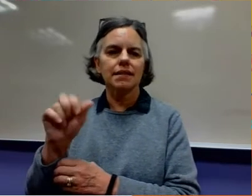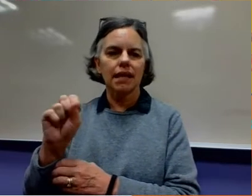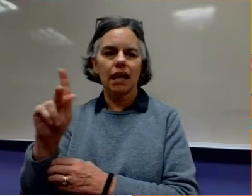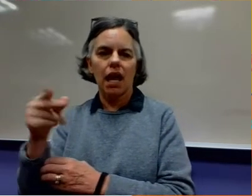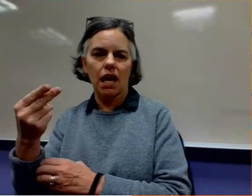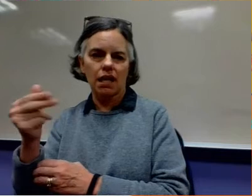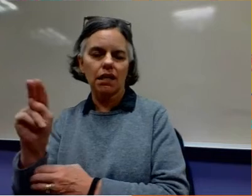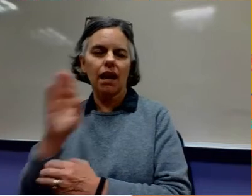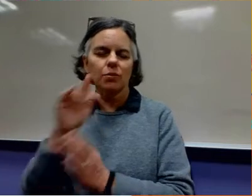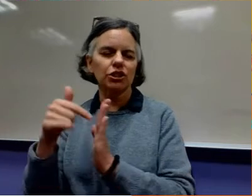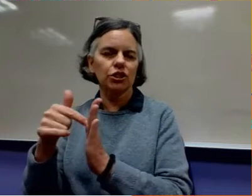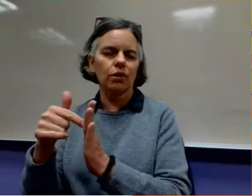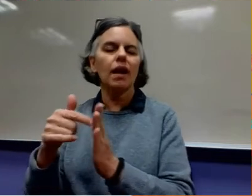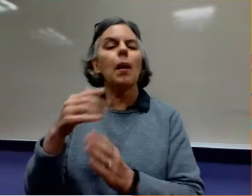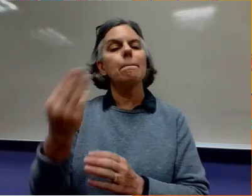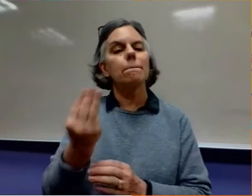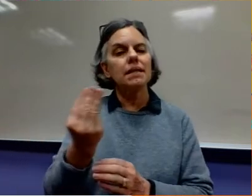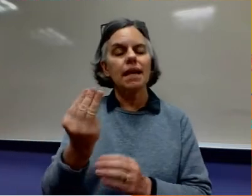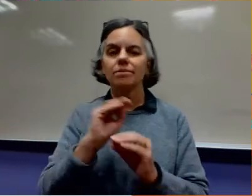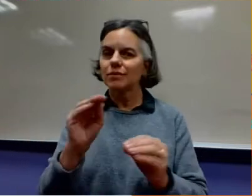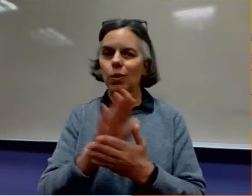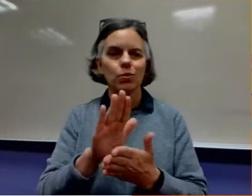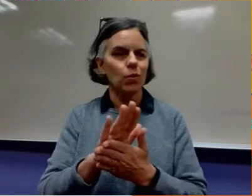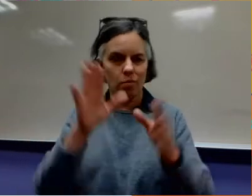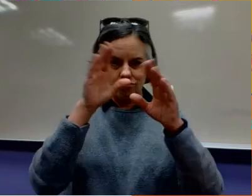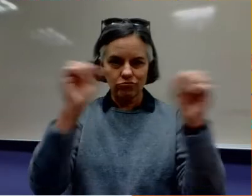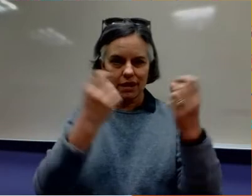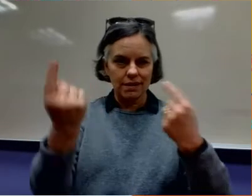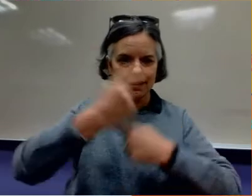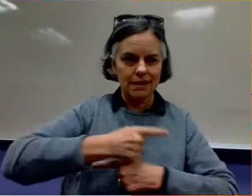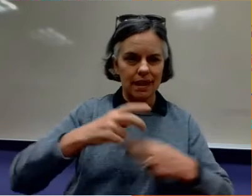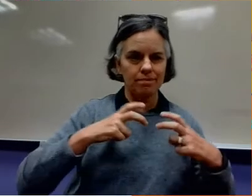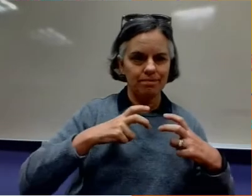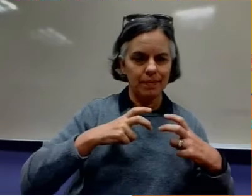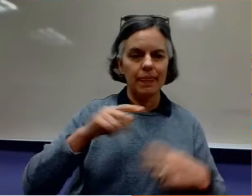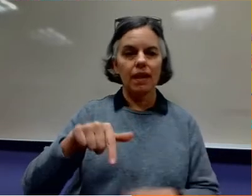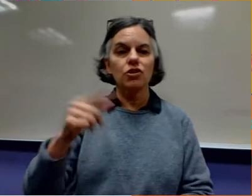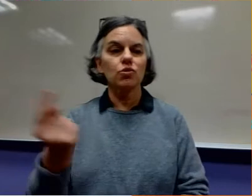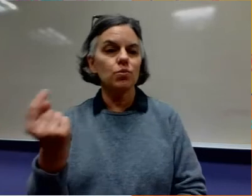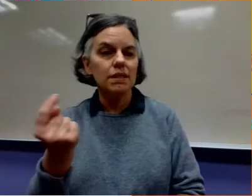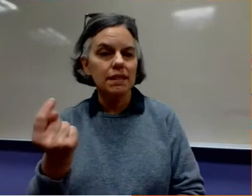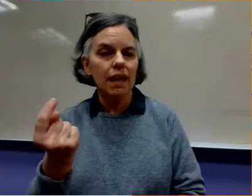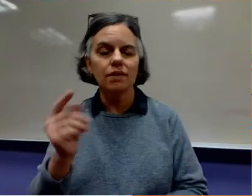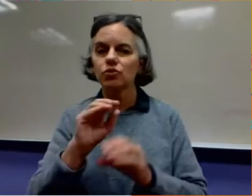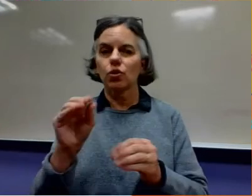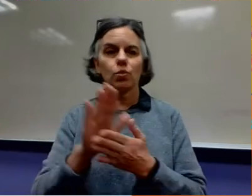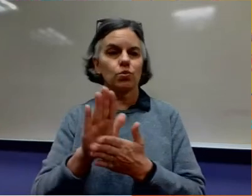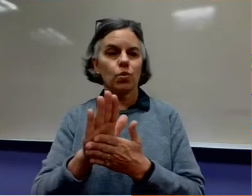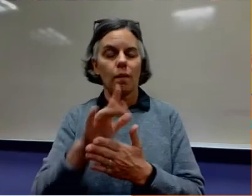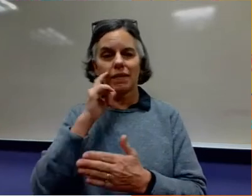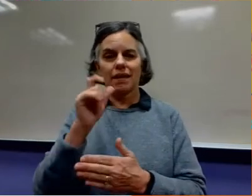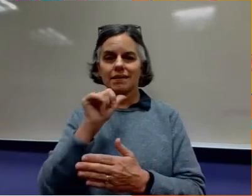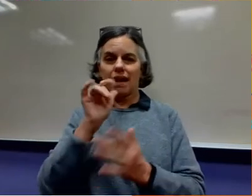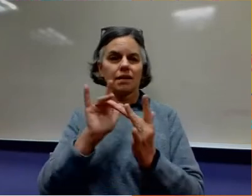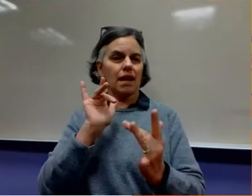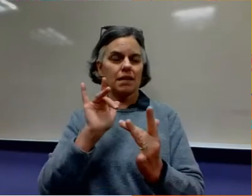we don't have school. That's President's Day. So no school for you. And Tuesday, no school because it's